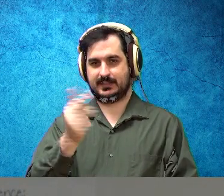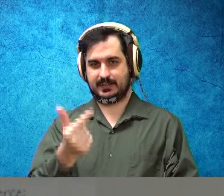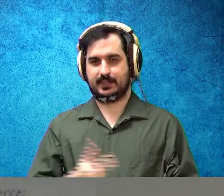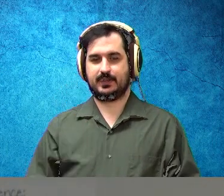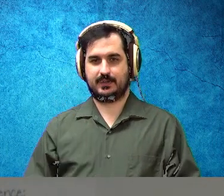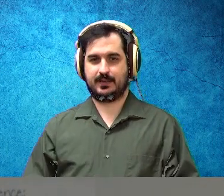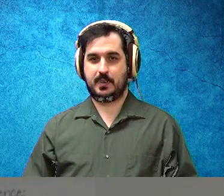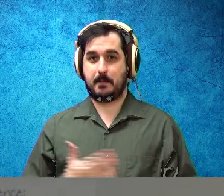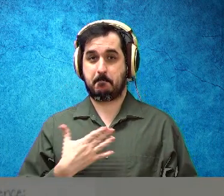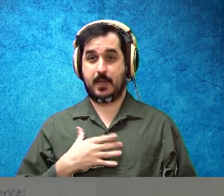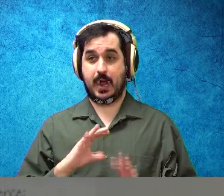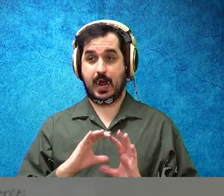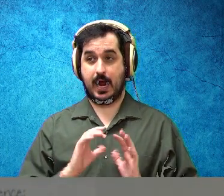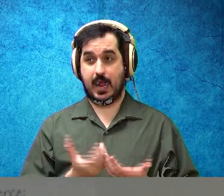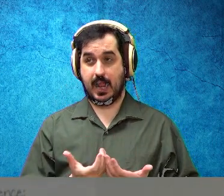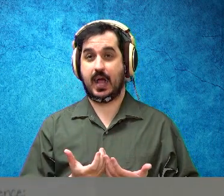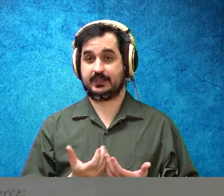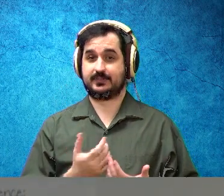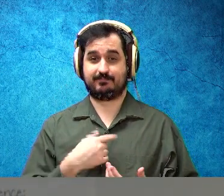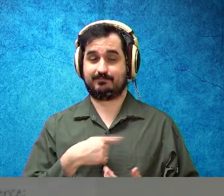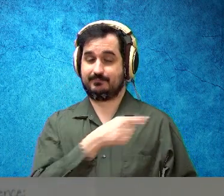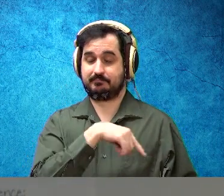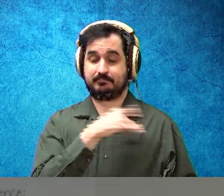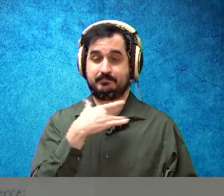My classroom usually really likes these.